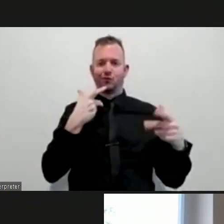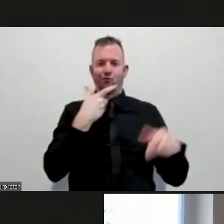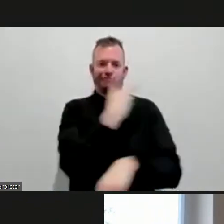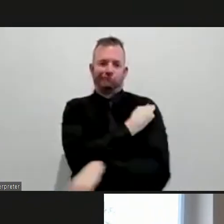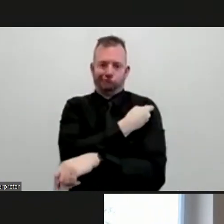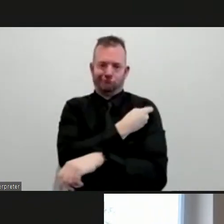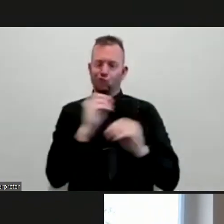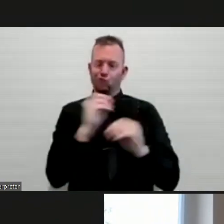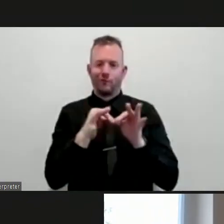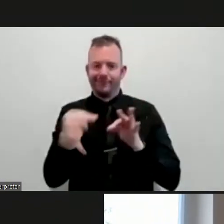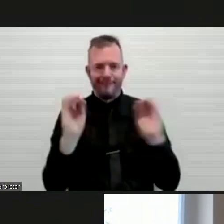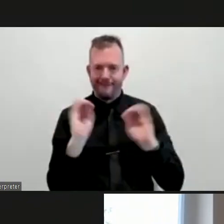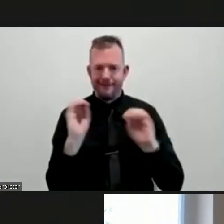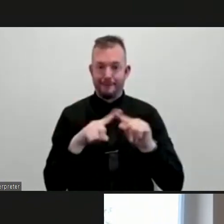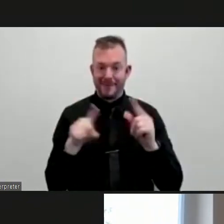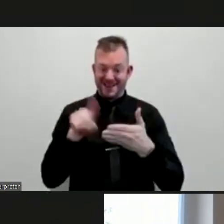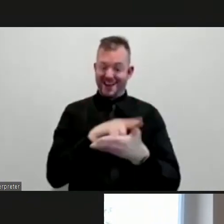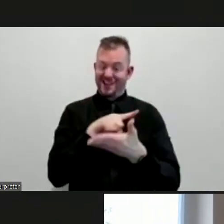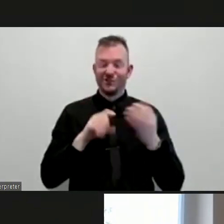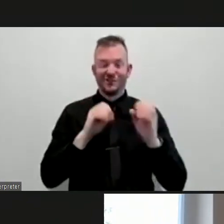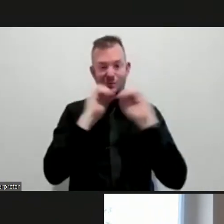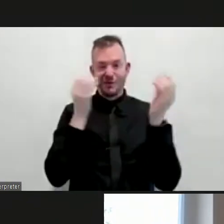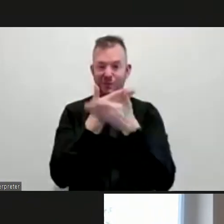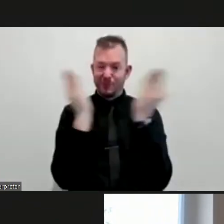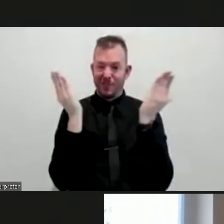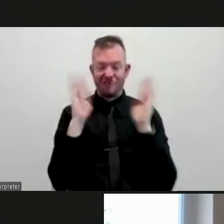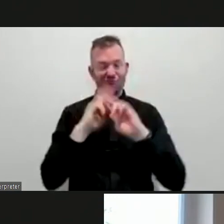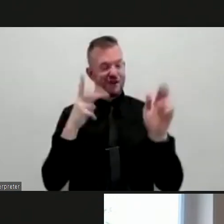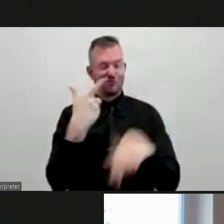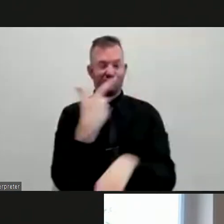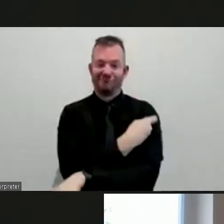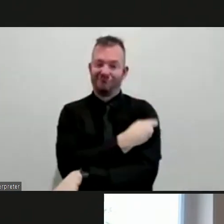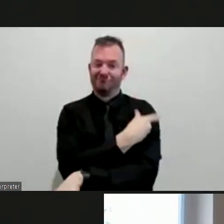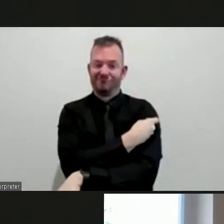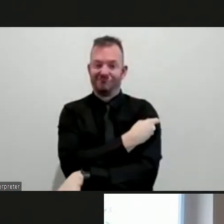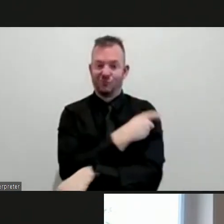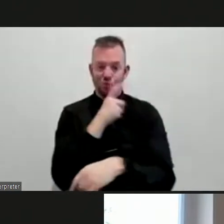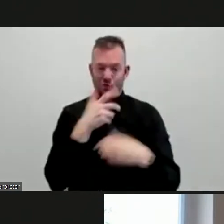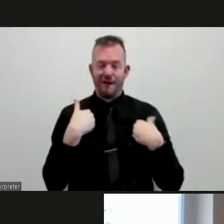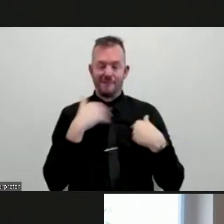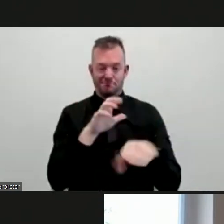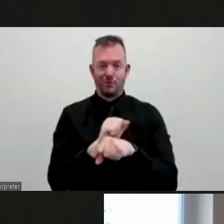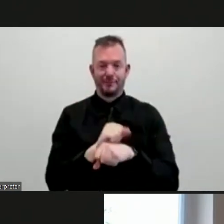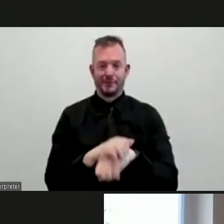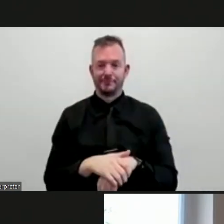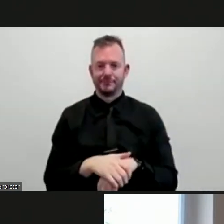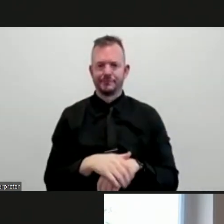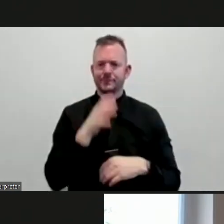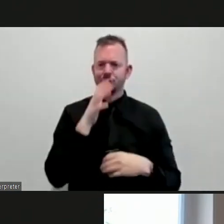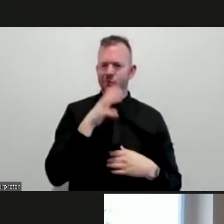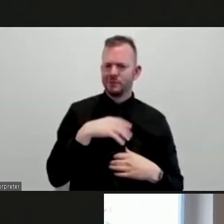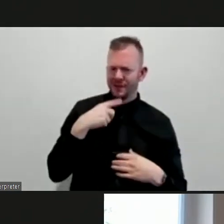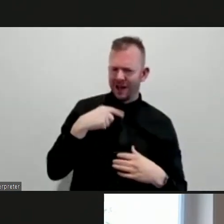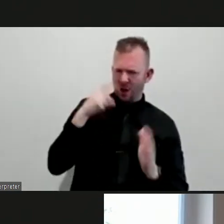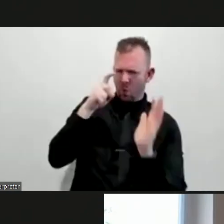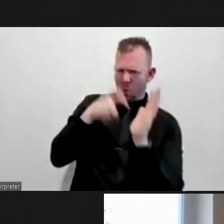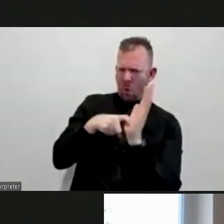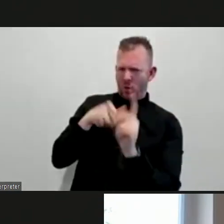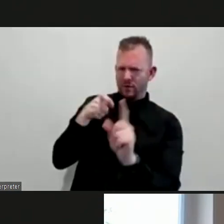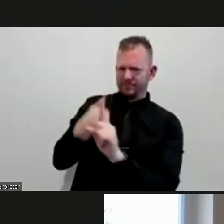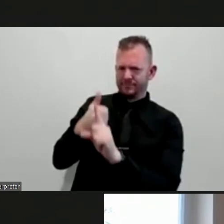appointments that they have to be canceled. I think I saw in Pitkin County, there was supposed to be a vaccine clinic